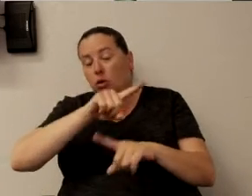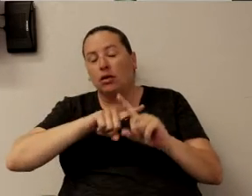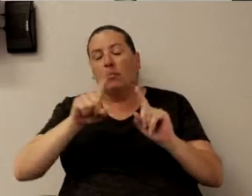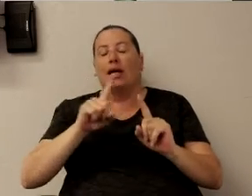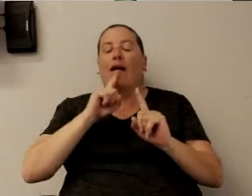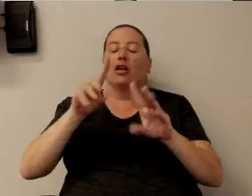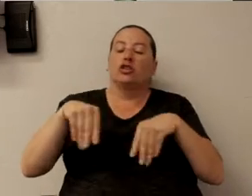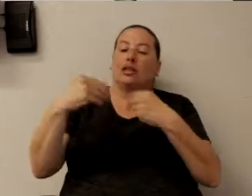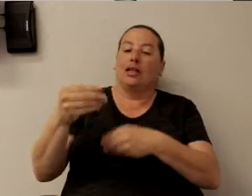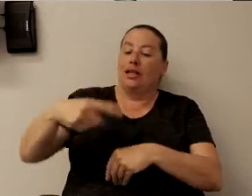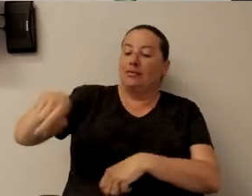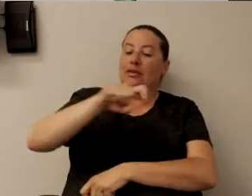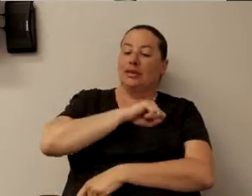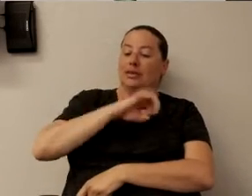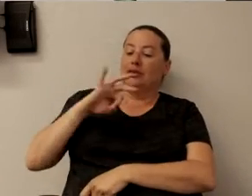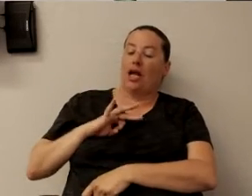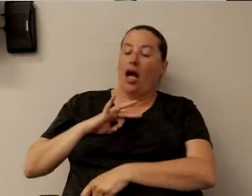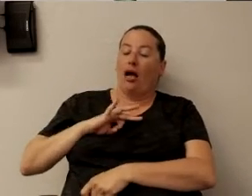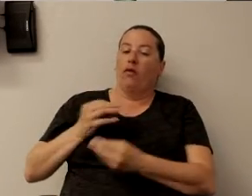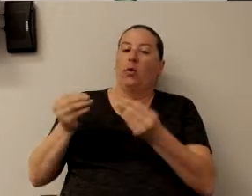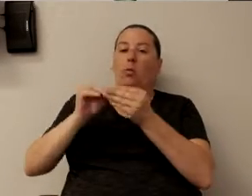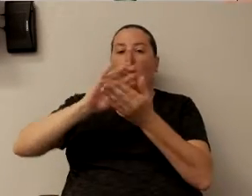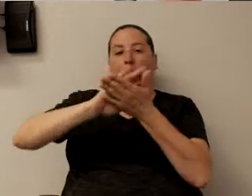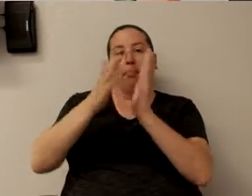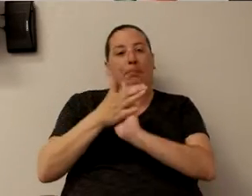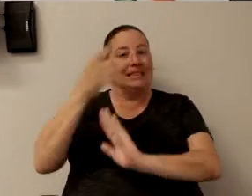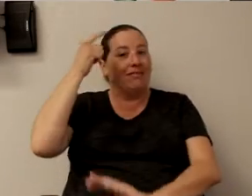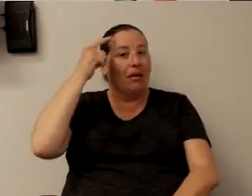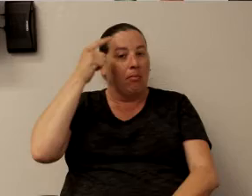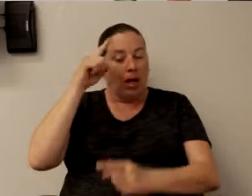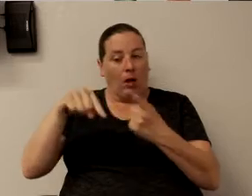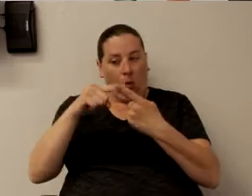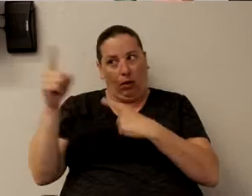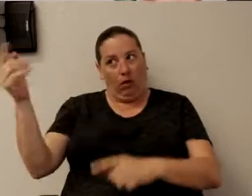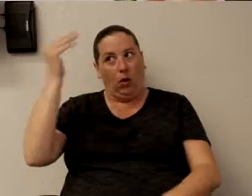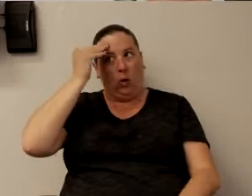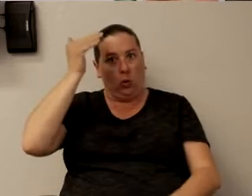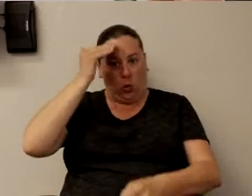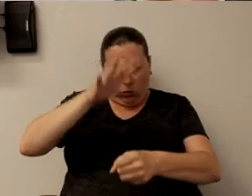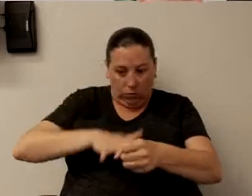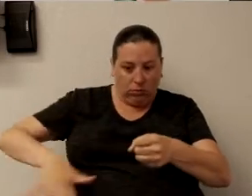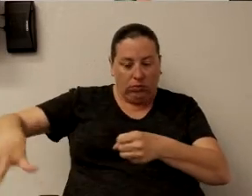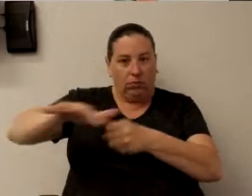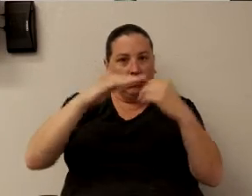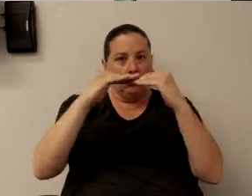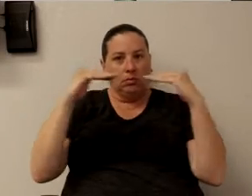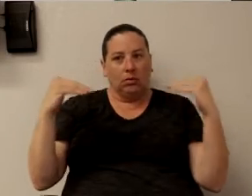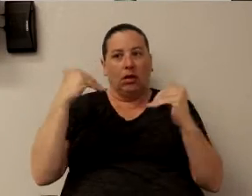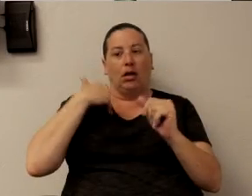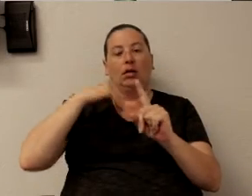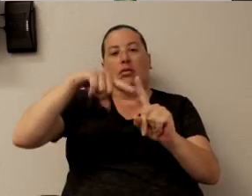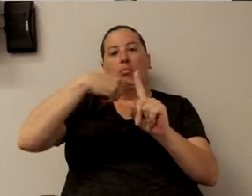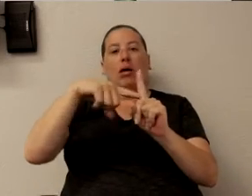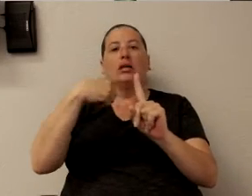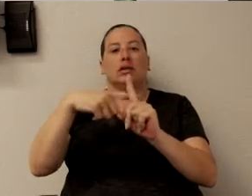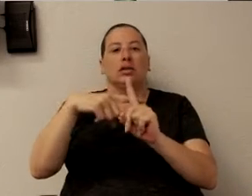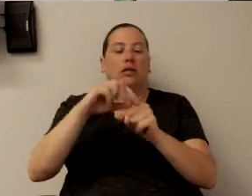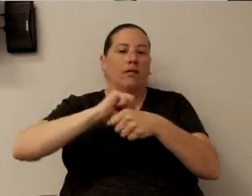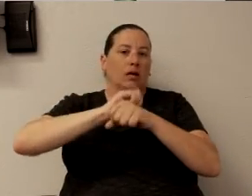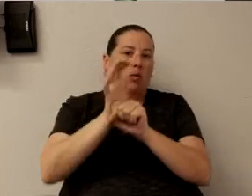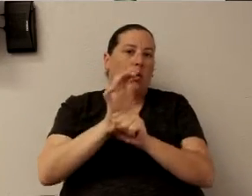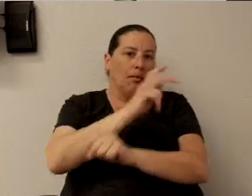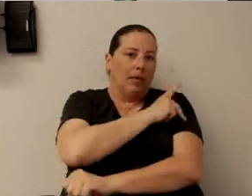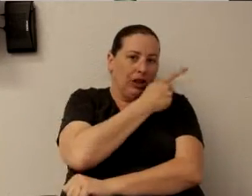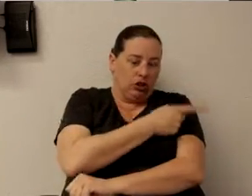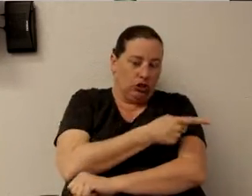staff even greater peace of mind when they know that their entire unit has positive COVID patients on it.